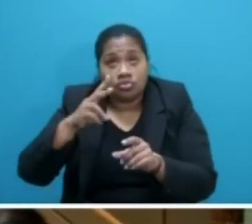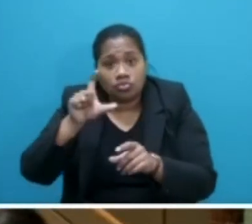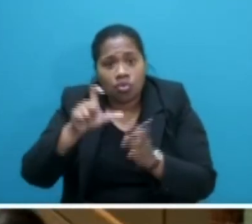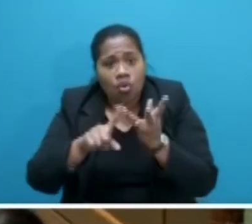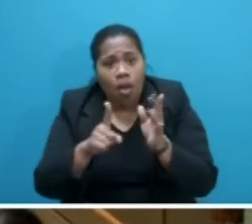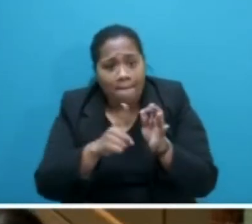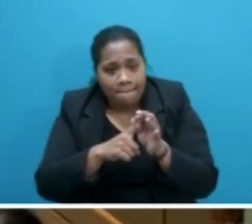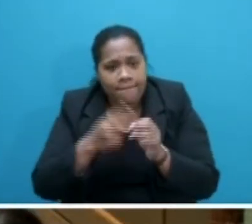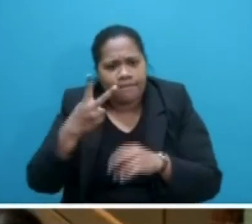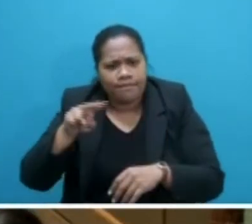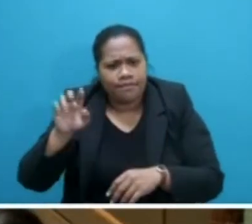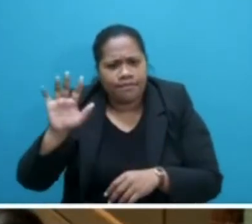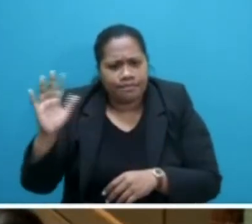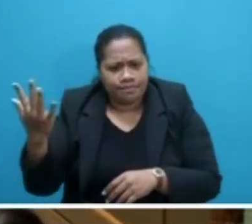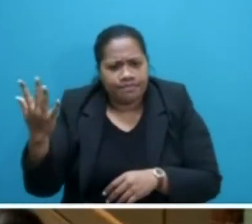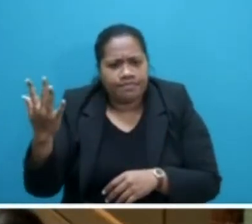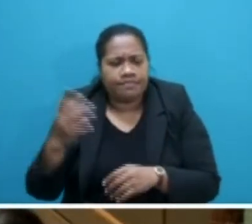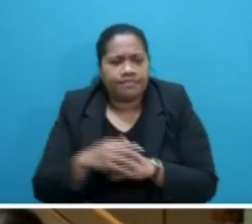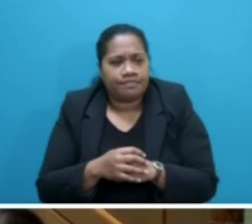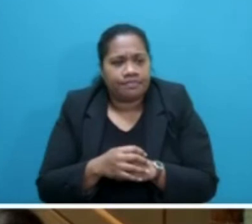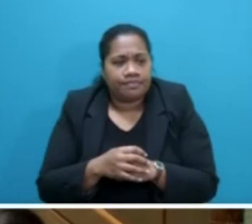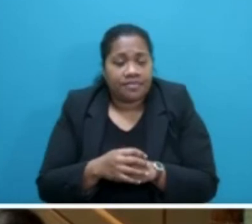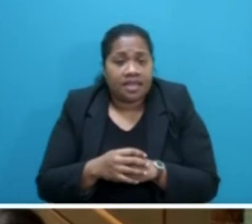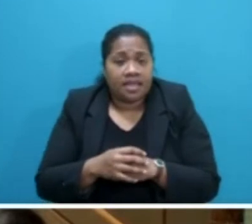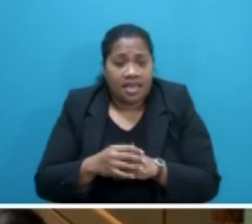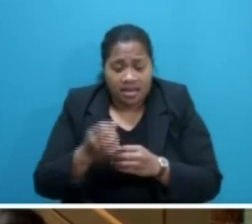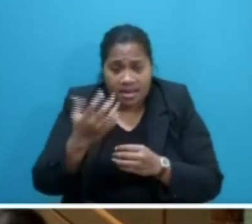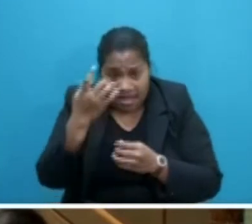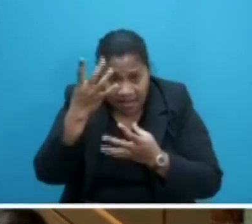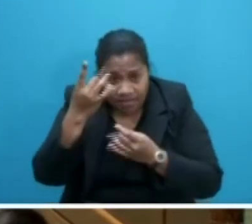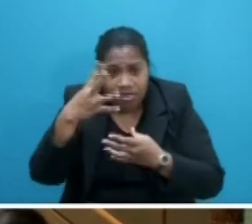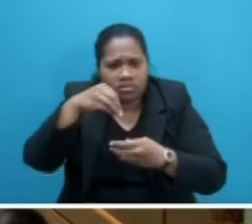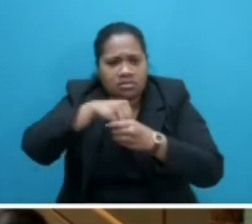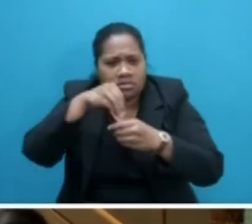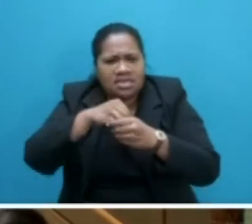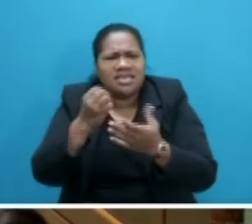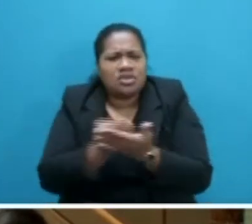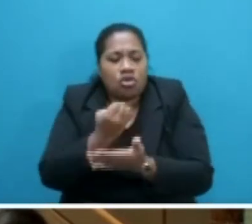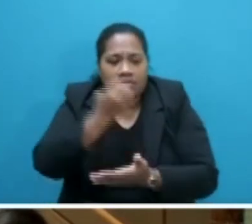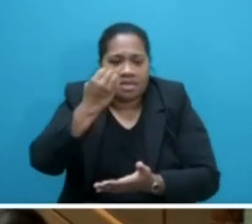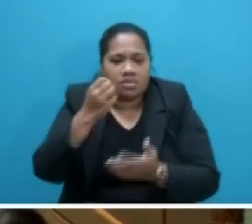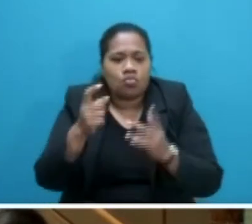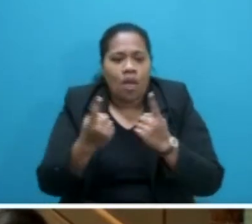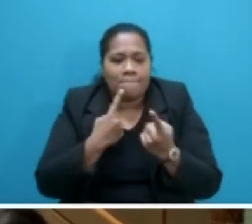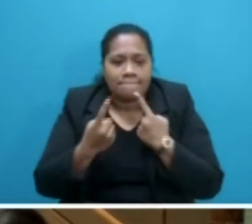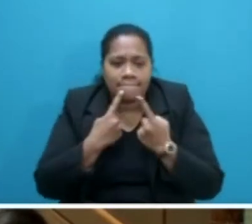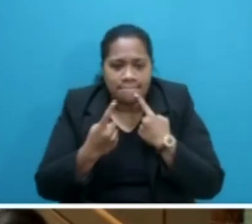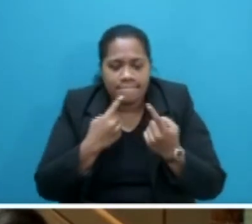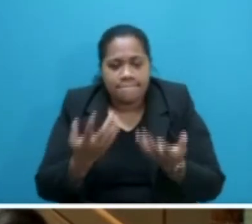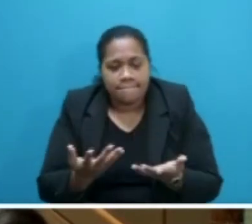the details can be found on the Ministry of Economy website. But Mr. Speaker, our campaign to make leaders of more of our young